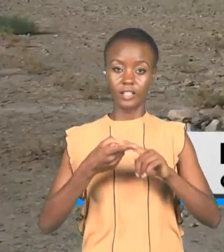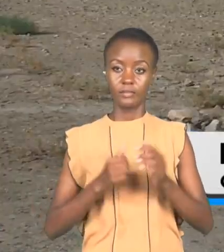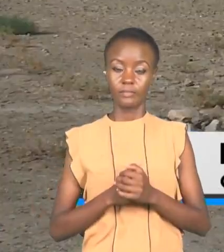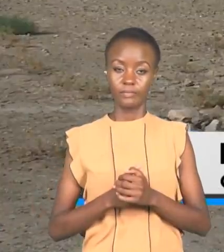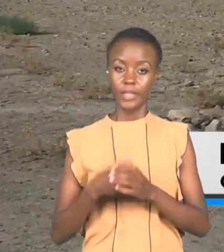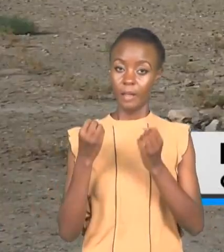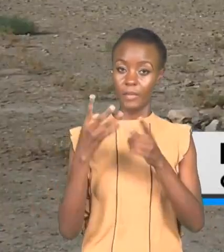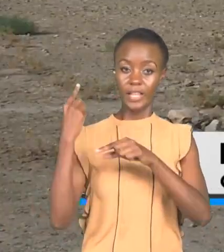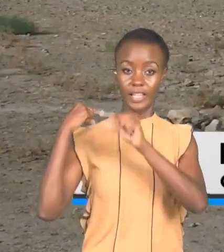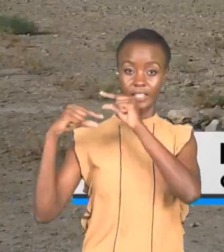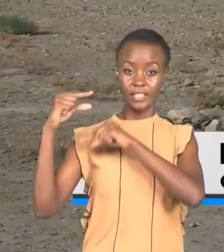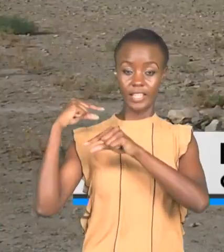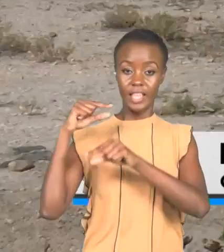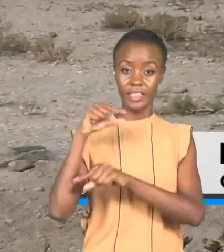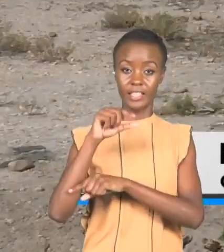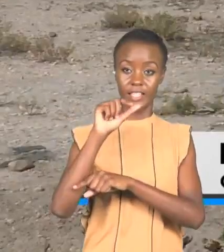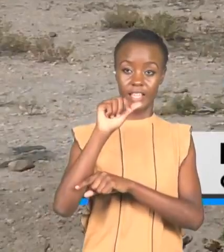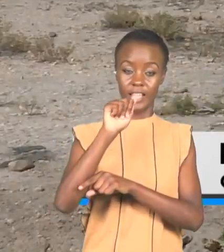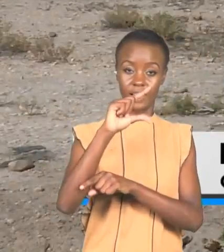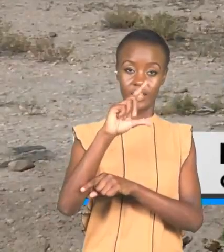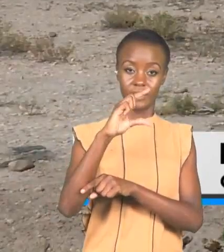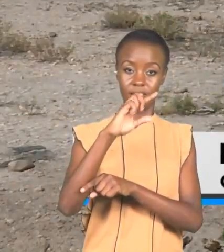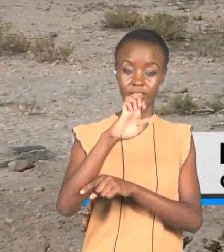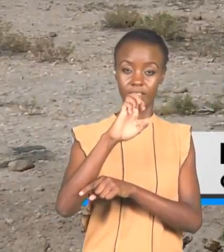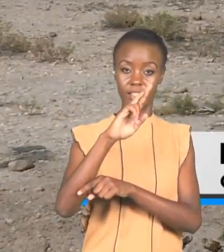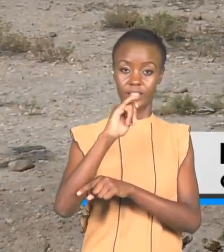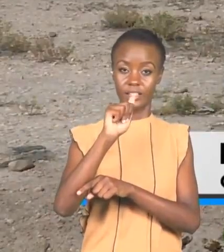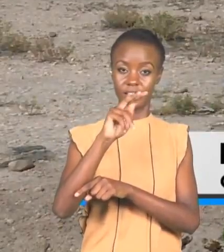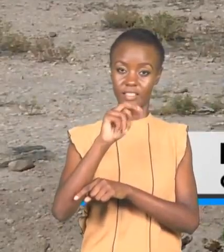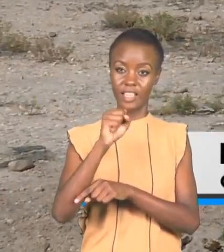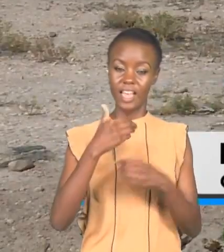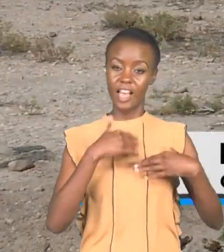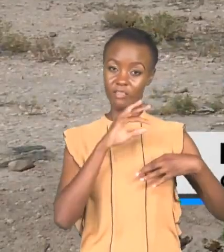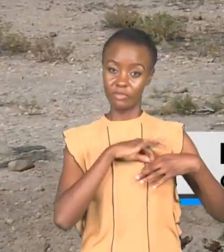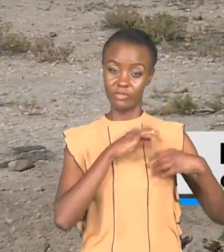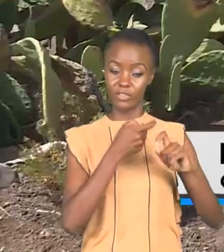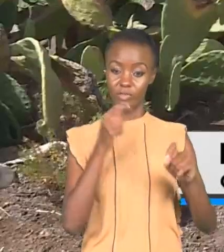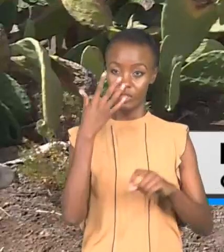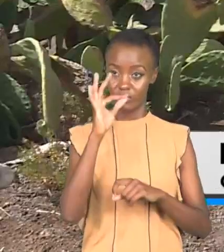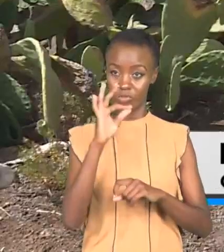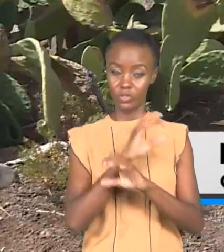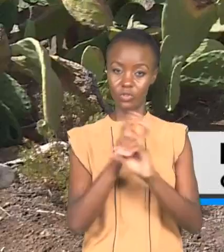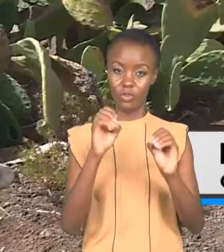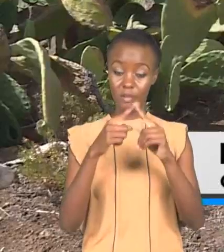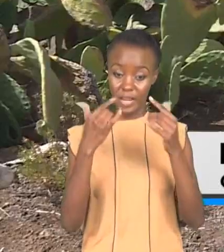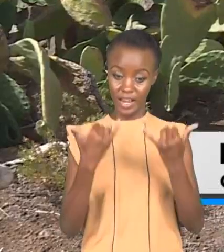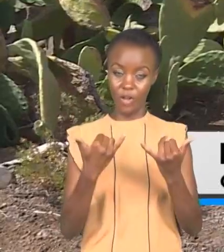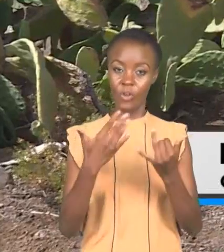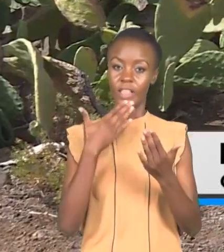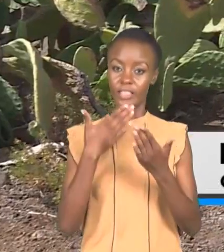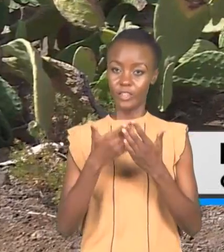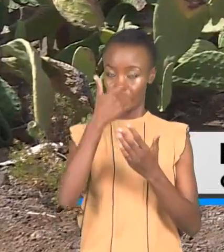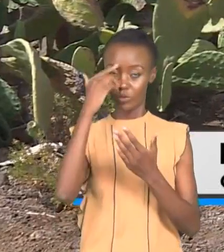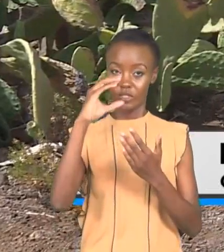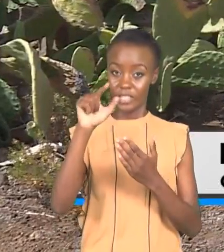For generations, Algerians like the Gueldasmi family have barely eked out a living growing prickly pear fruits, but thanks to the cactus' newfound virtues,